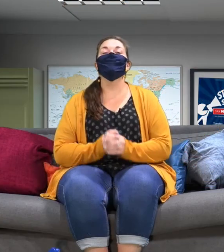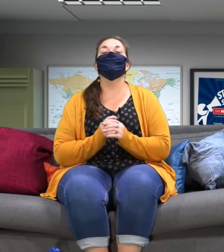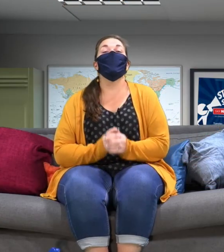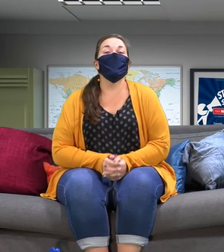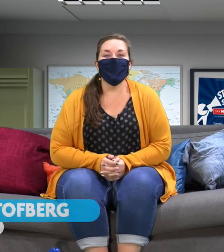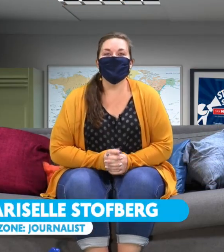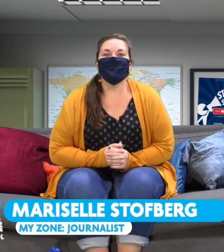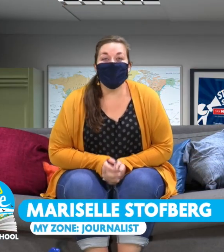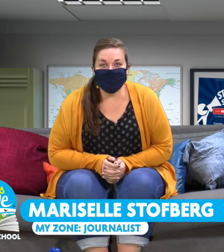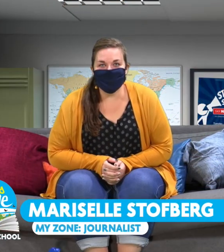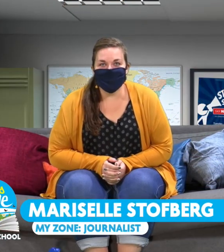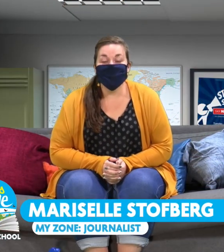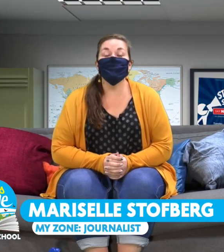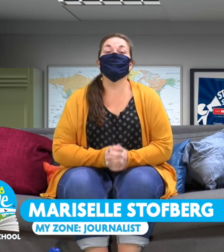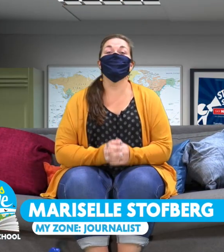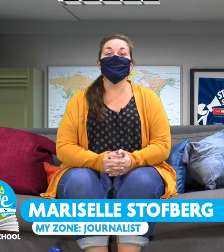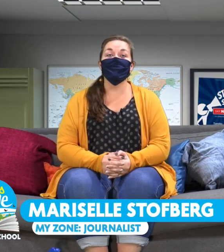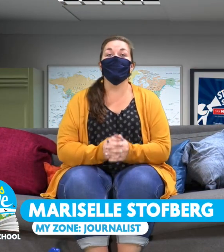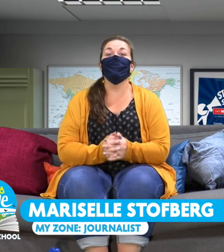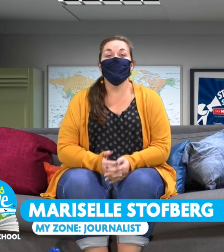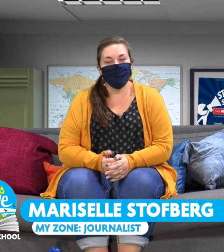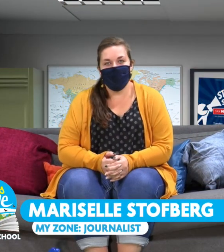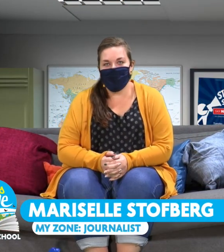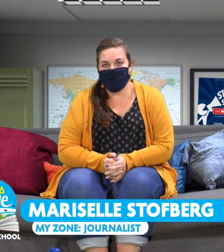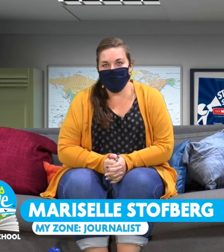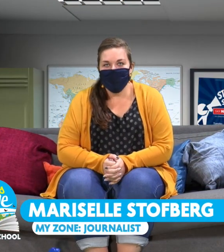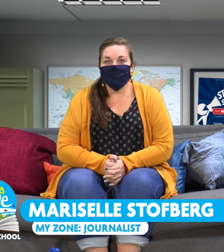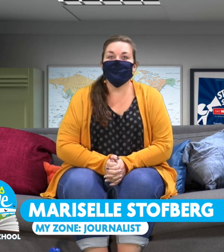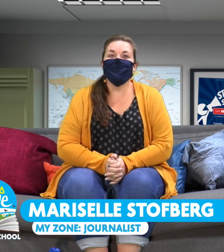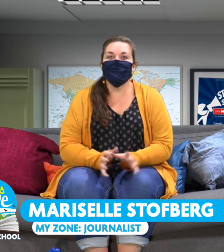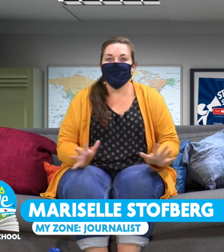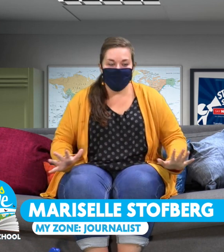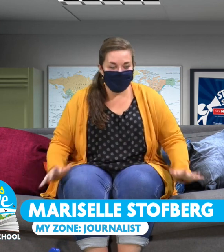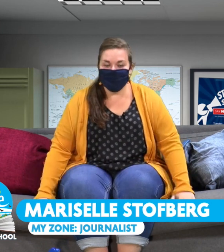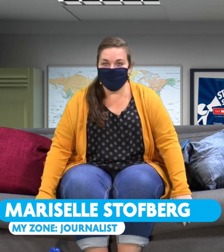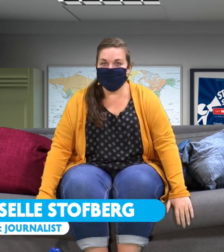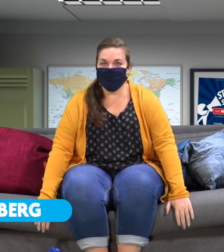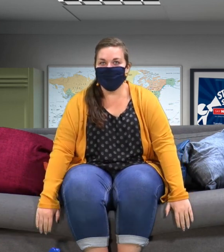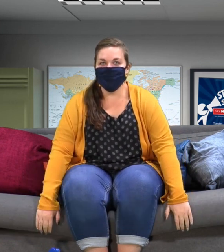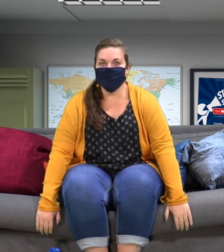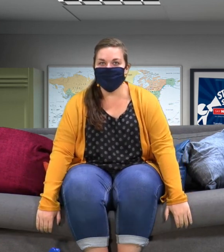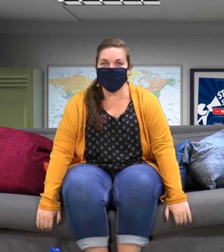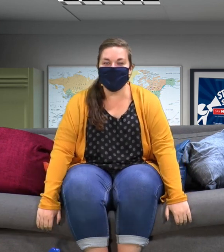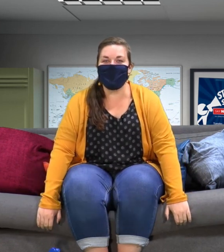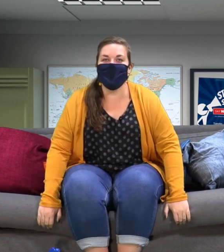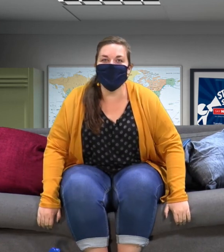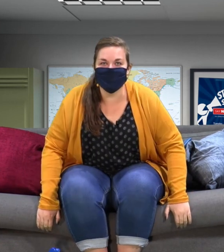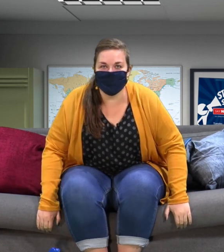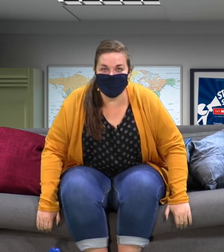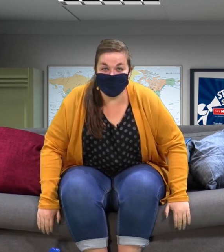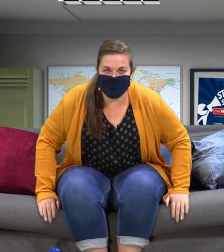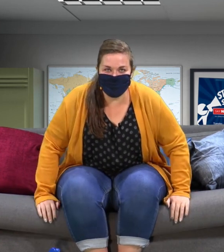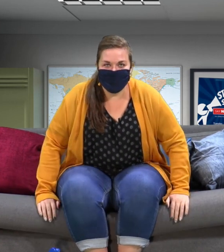I am very excited to introduce something new to our program, so keep sitting on your seats, at the